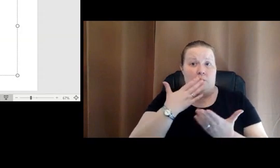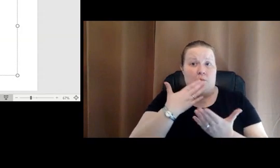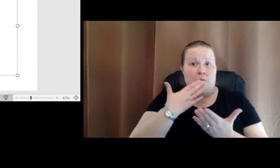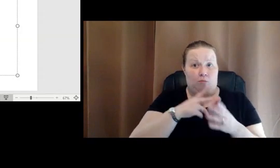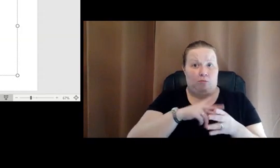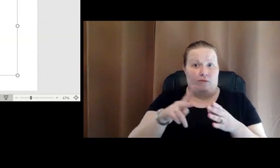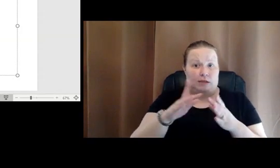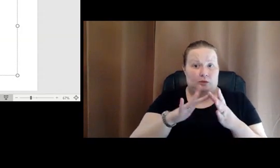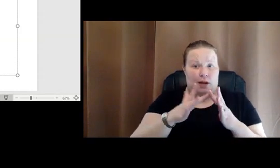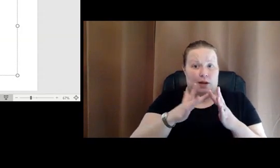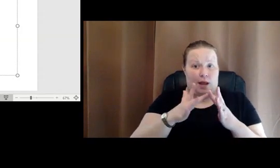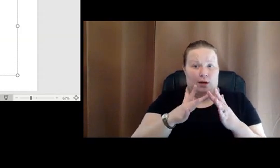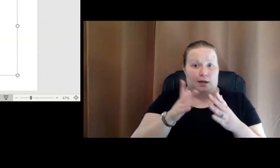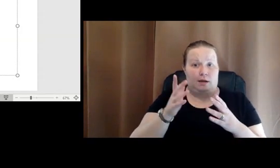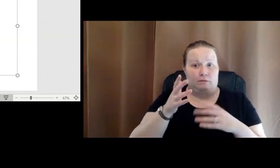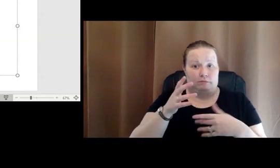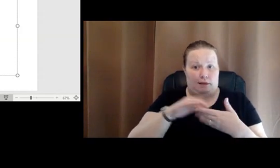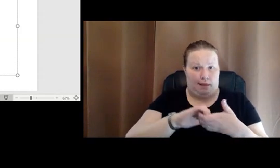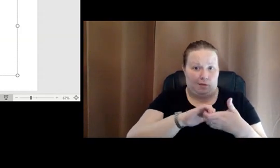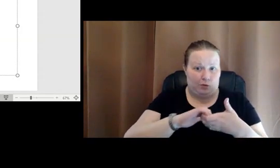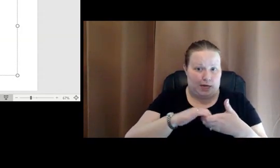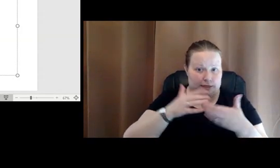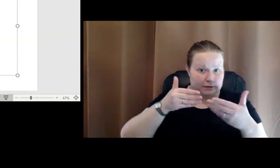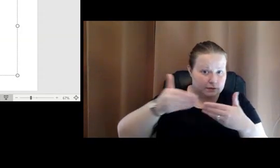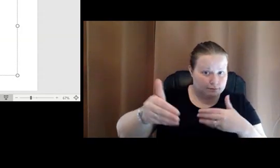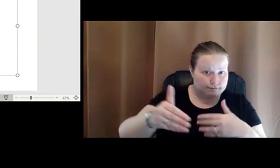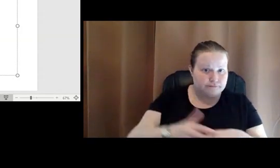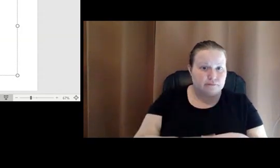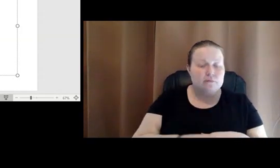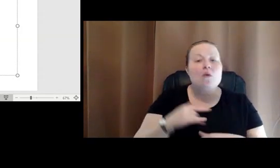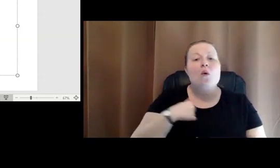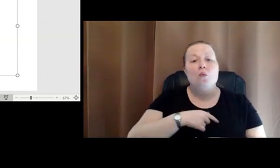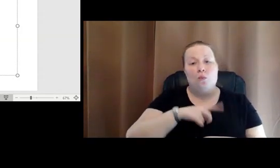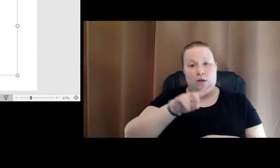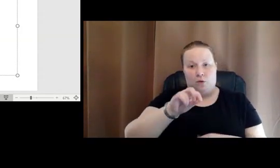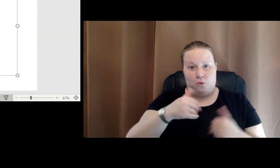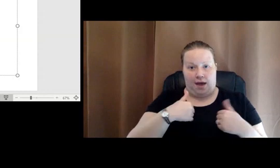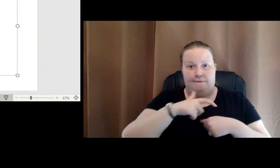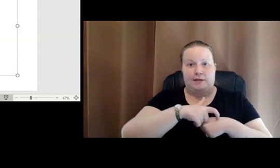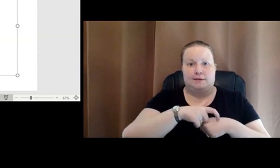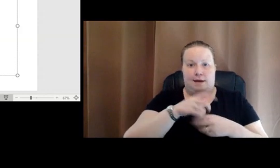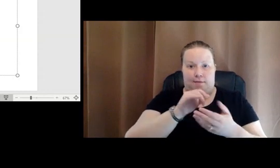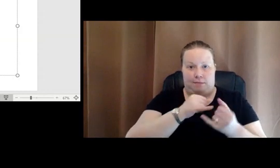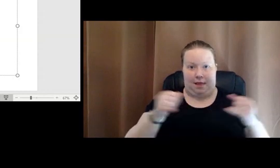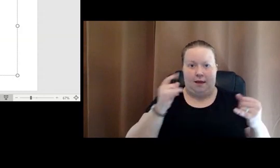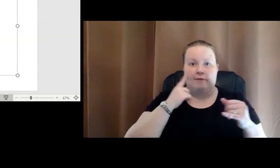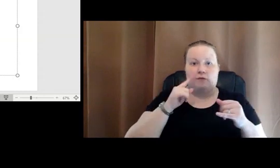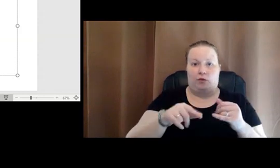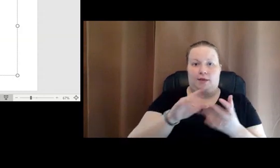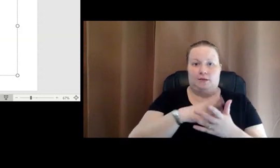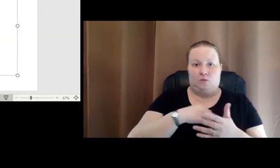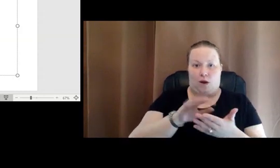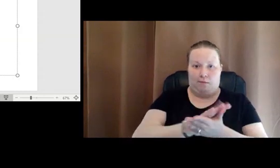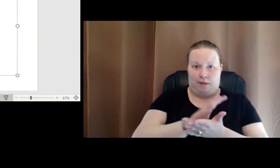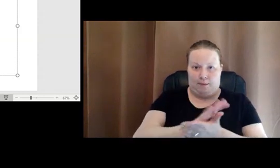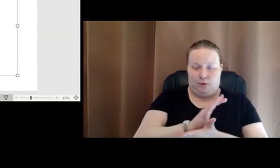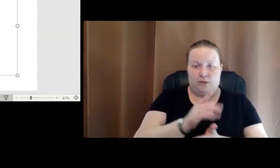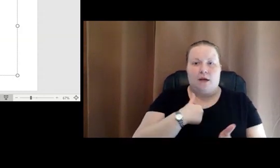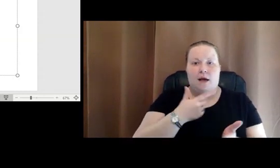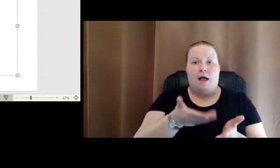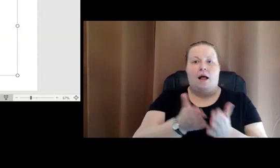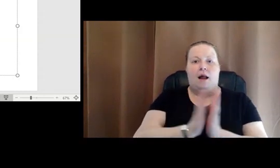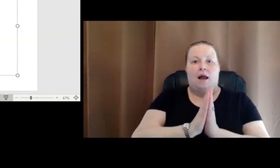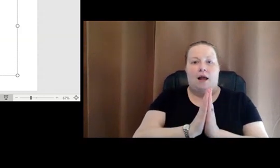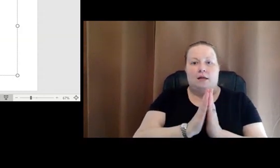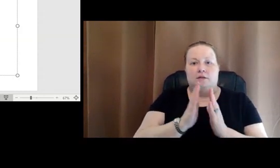professional collaborations down the road. We do have a timeline for these white papers. I'm going to ask